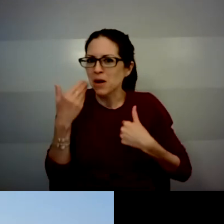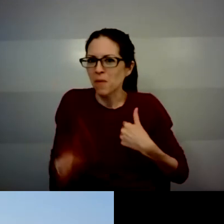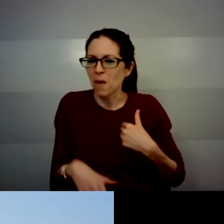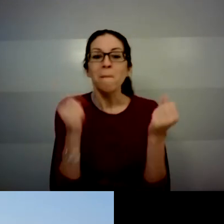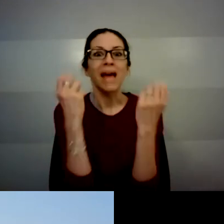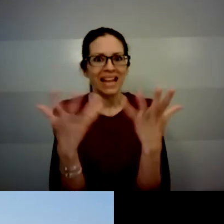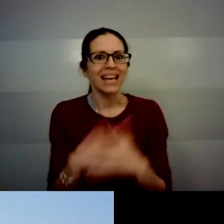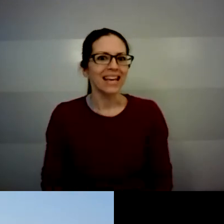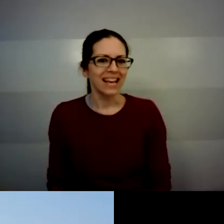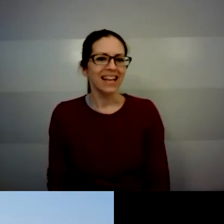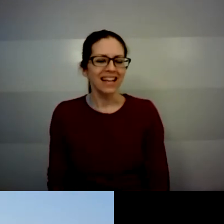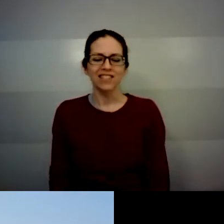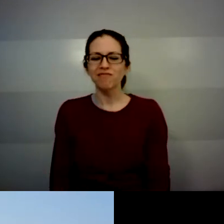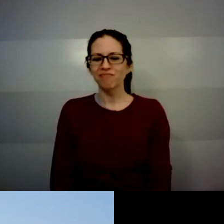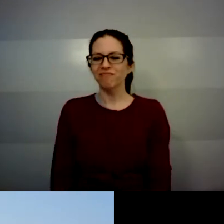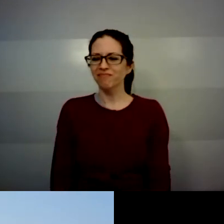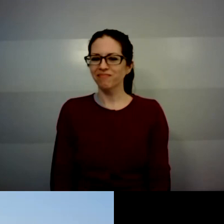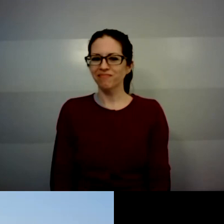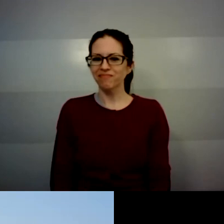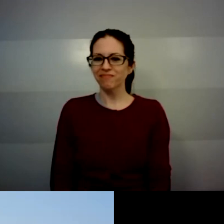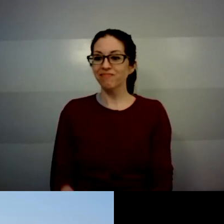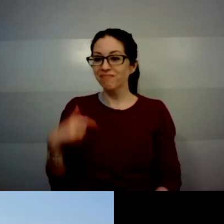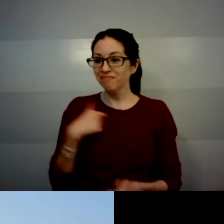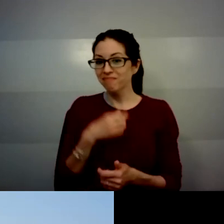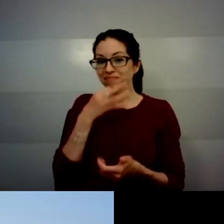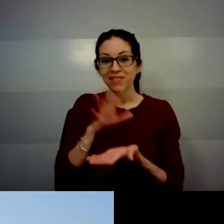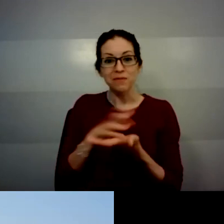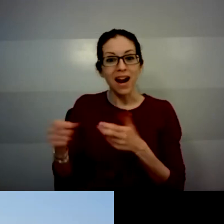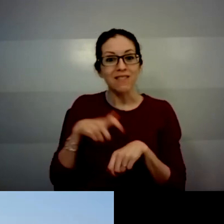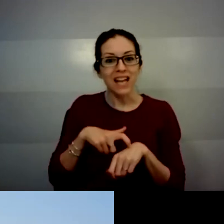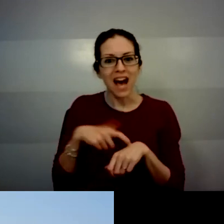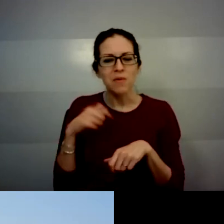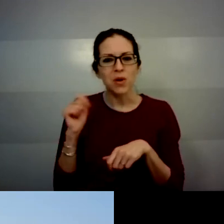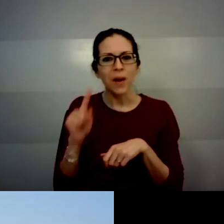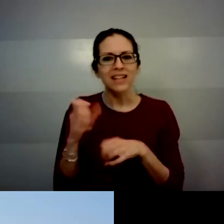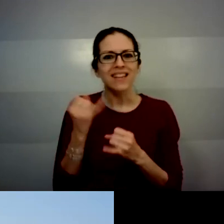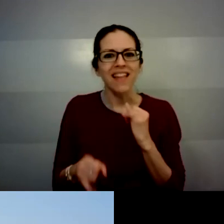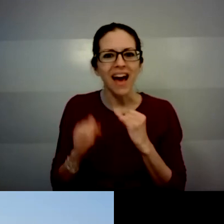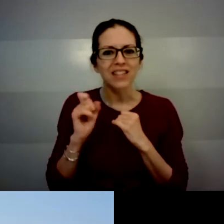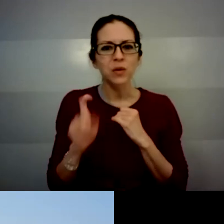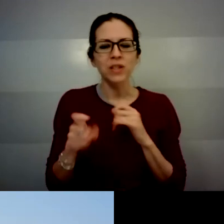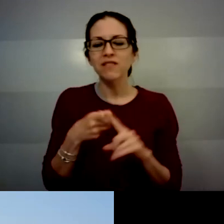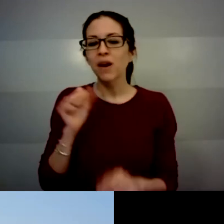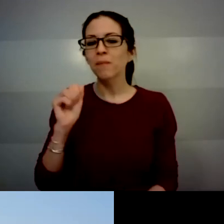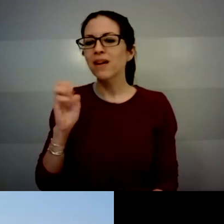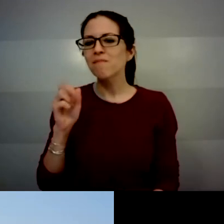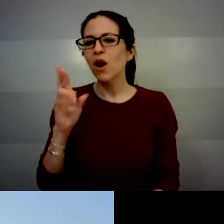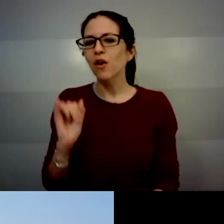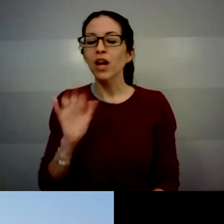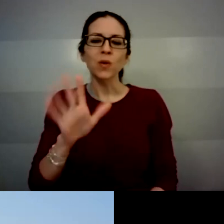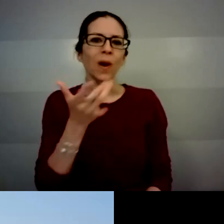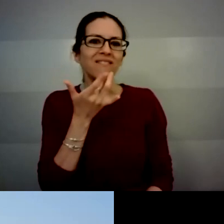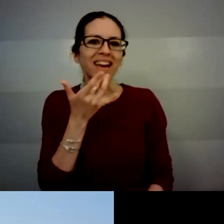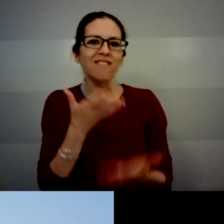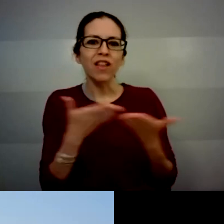birds. Lots of them. Now we are running out of time and I do want to ask just this last question from Amari. What is your favorite thing